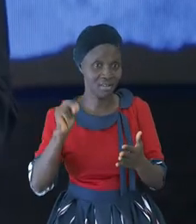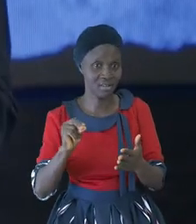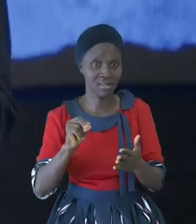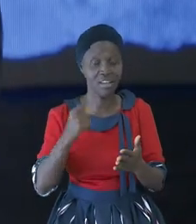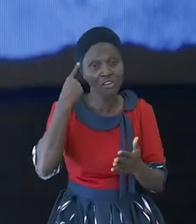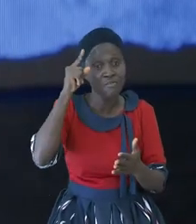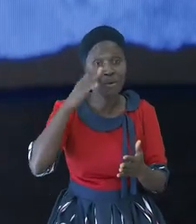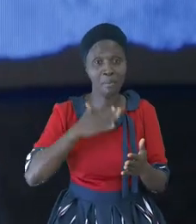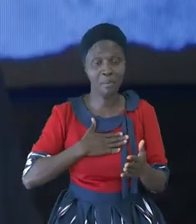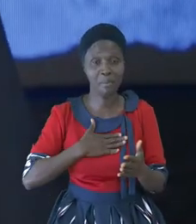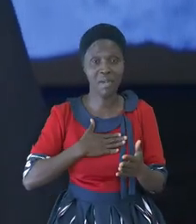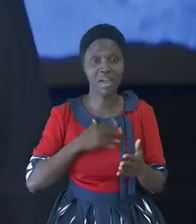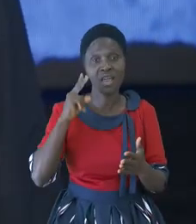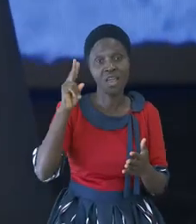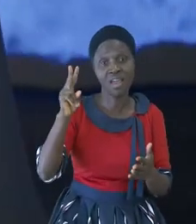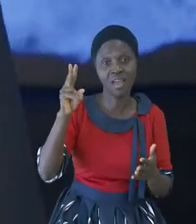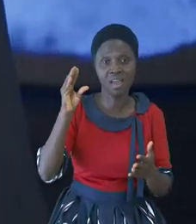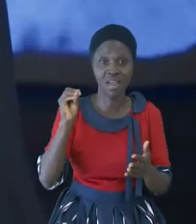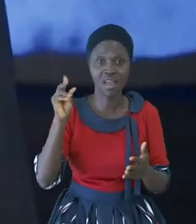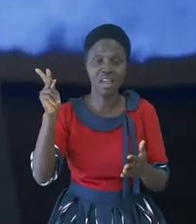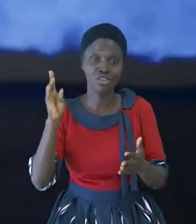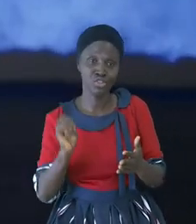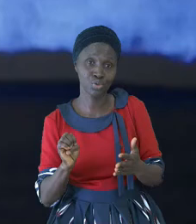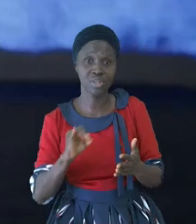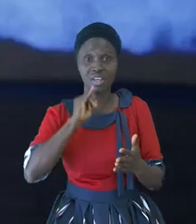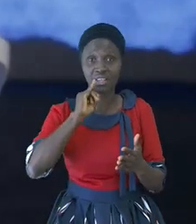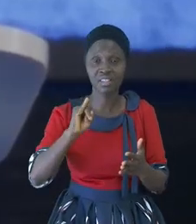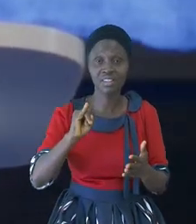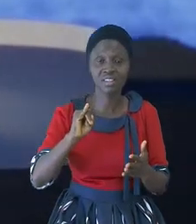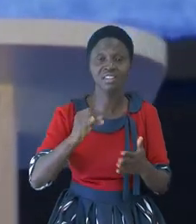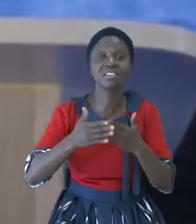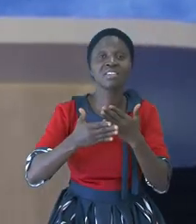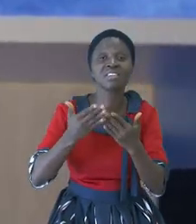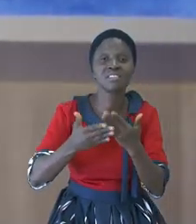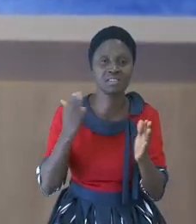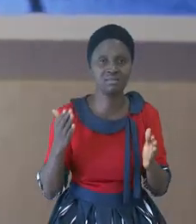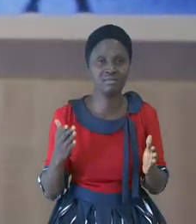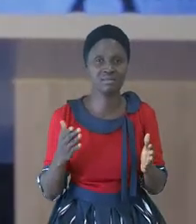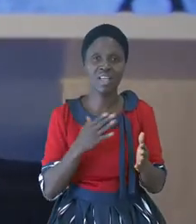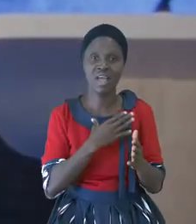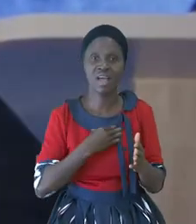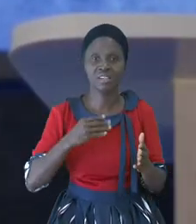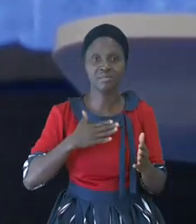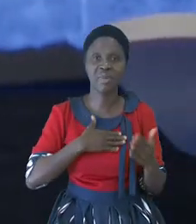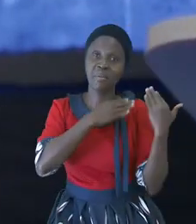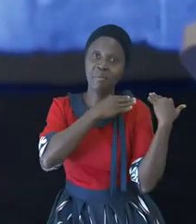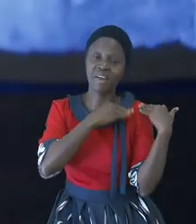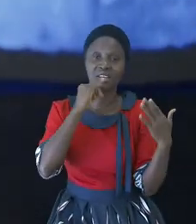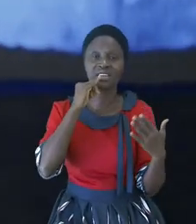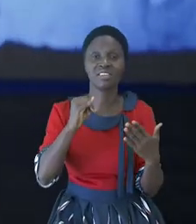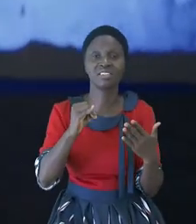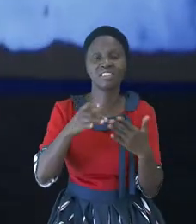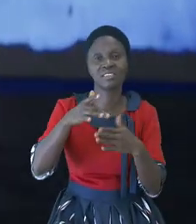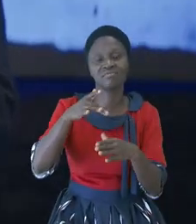easy. My yoke is easy. My yoke is easy. There are times